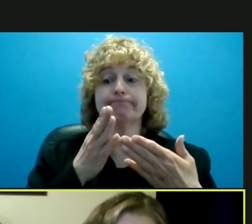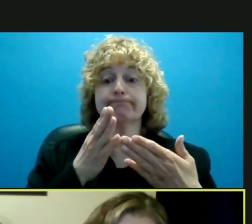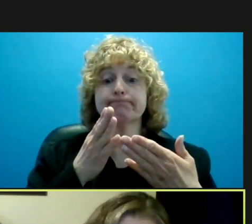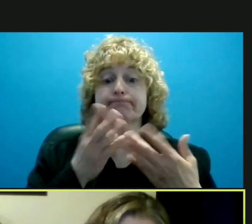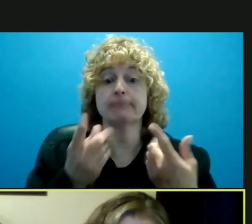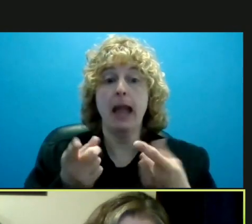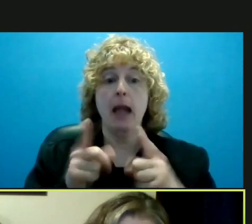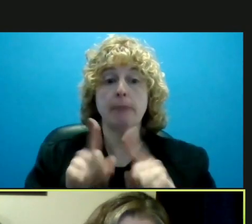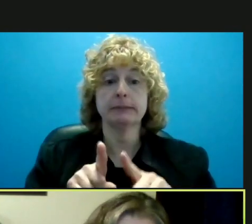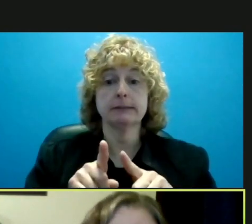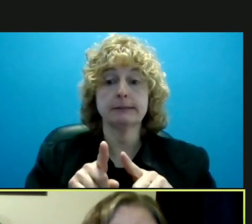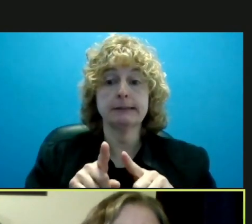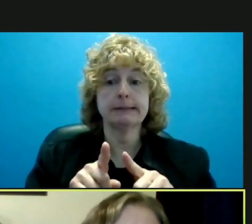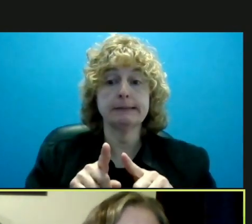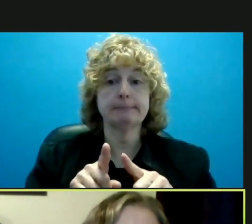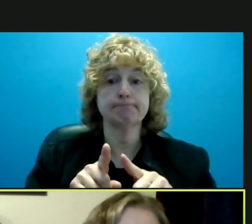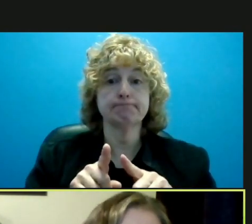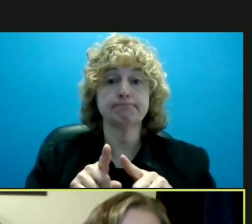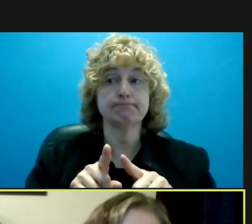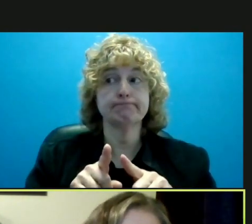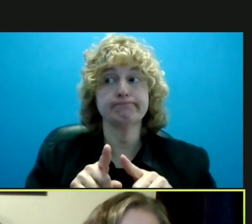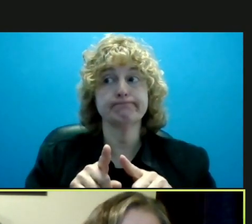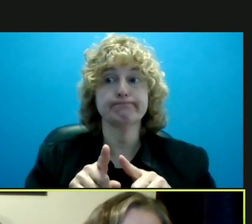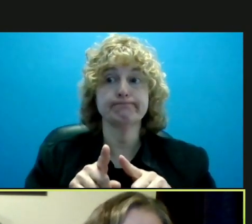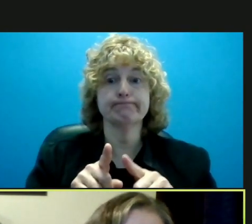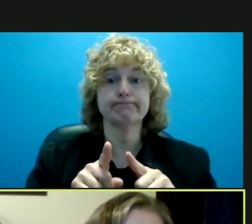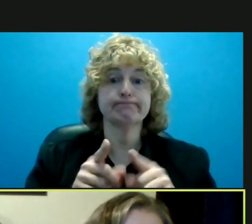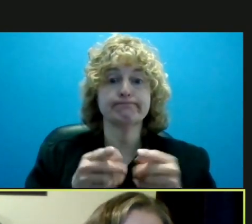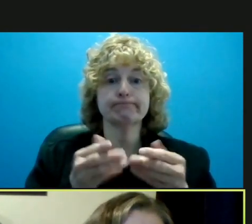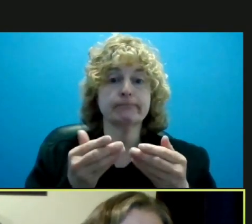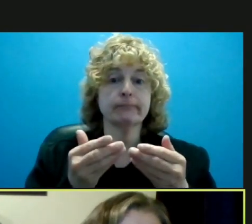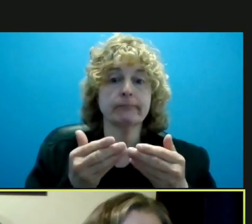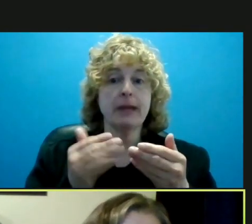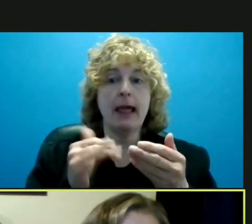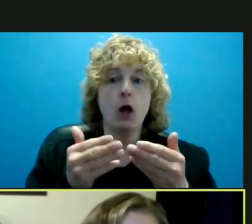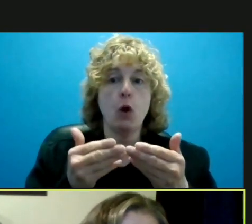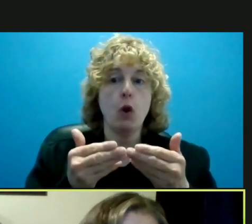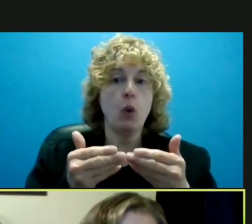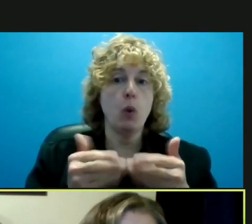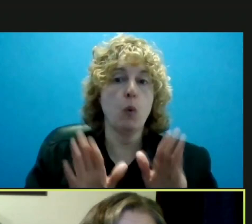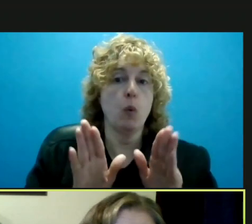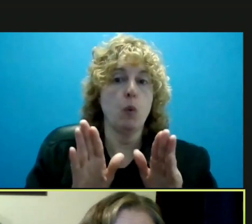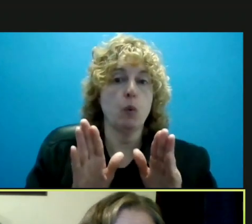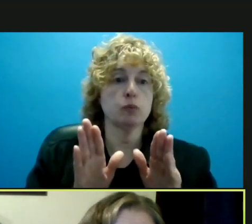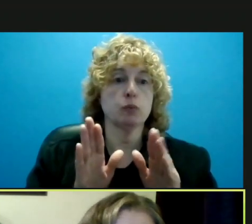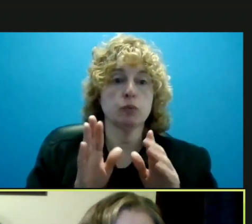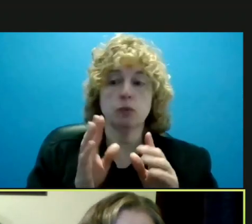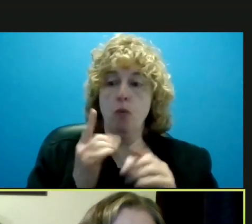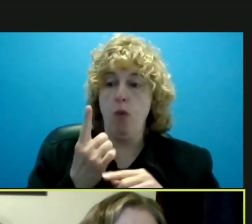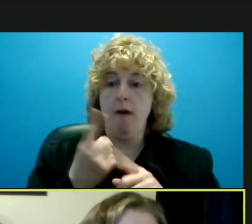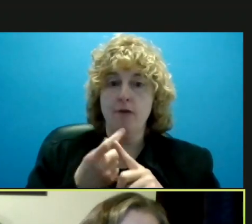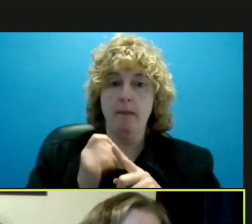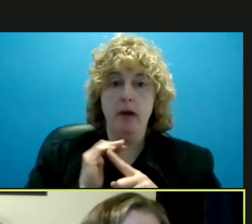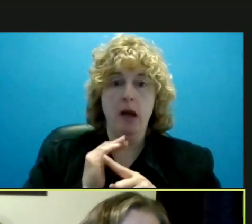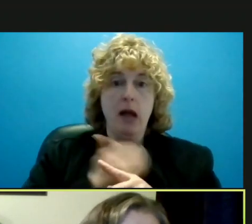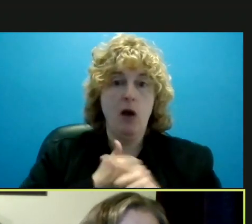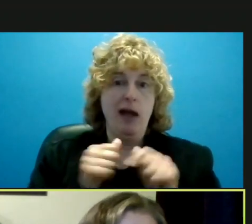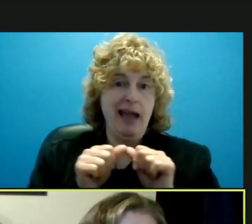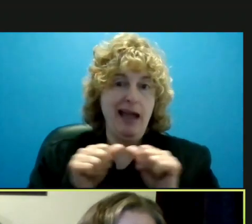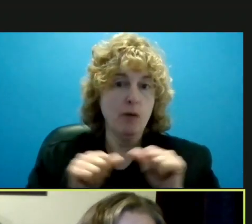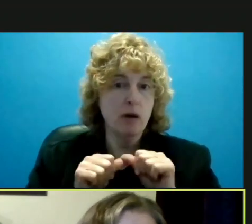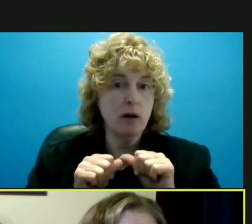happen, we'll lose one of the seats in our area, which would